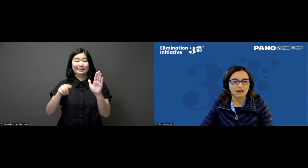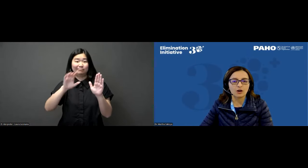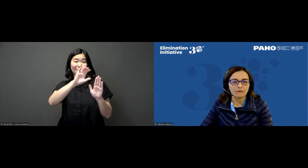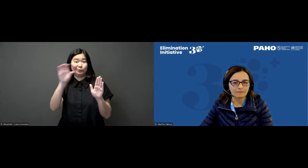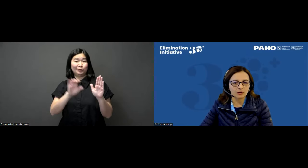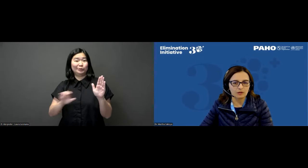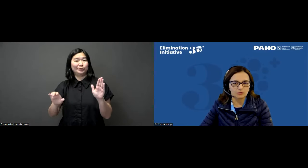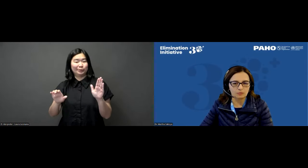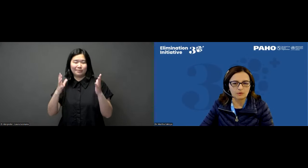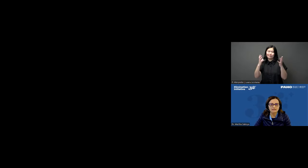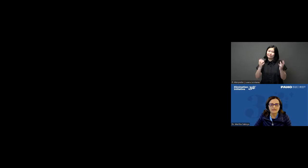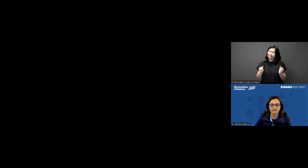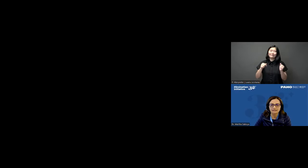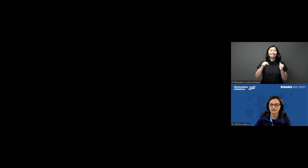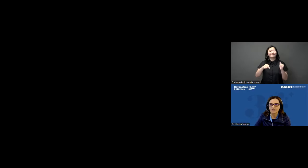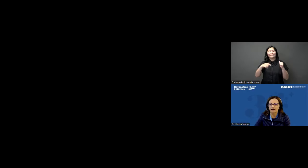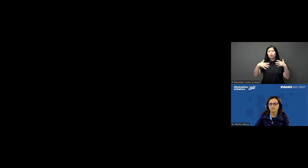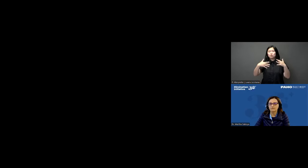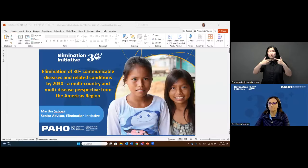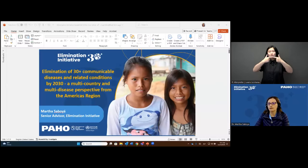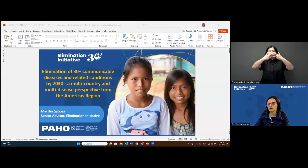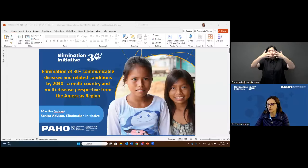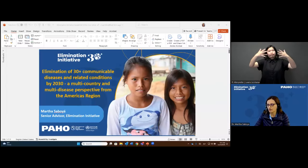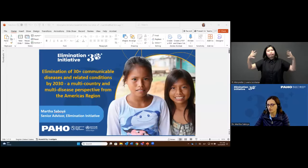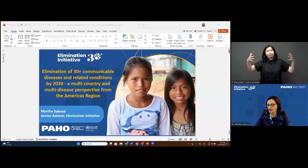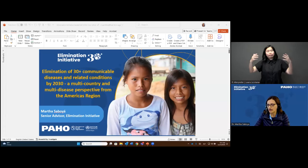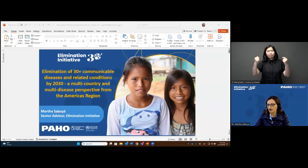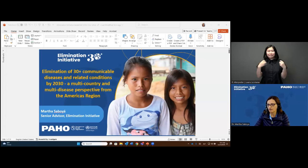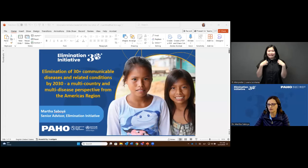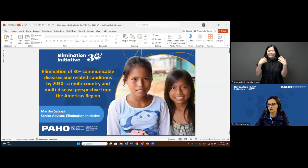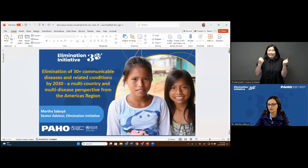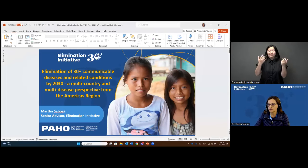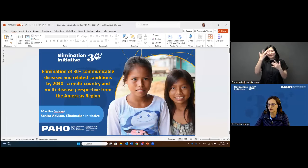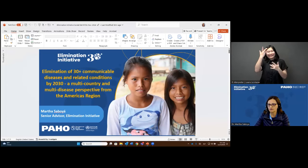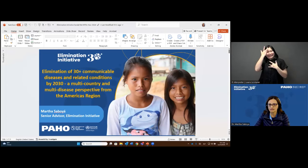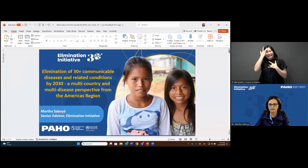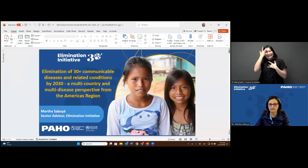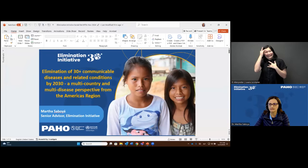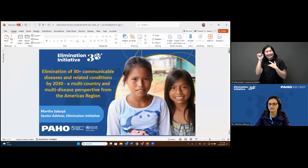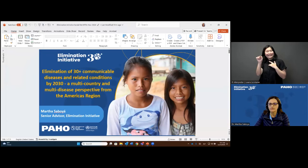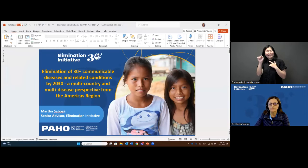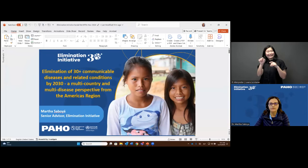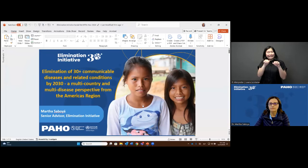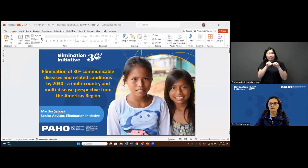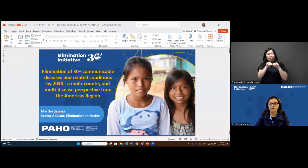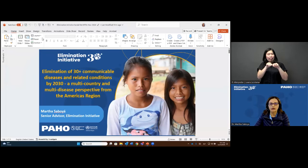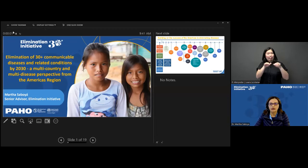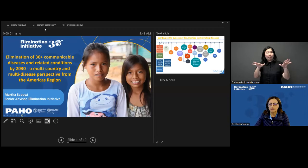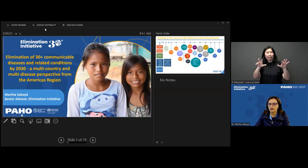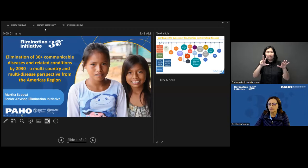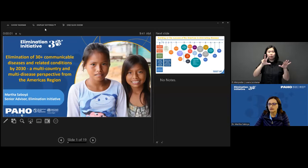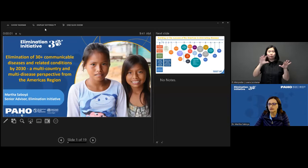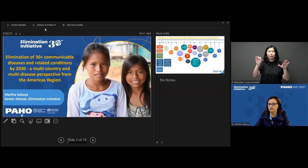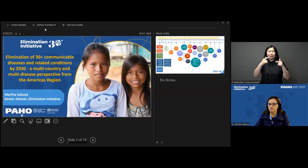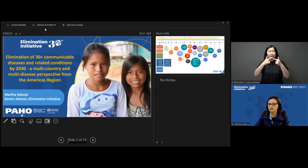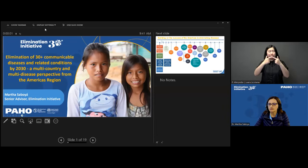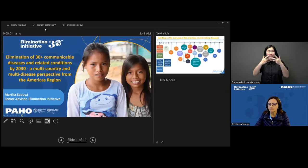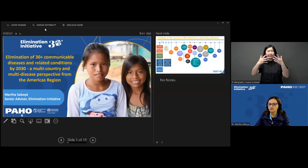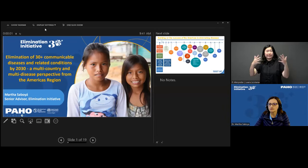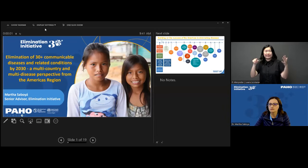So now I'm going to present the framework that we have for the elimination of diseases.